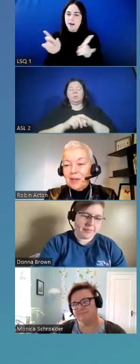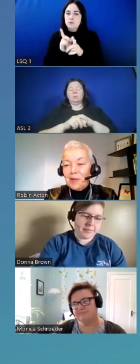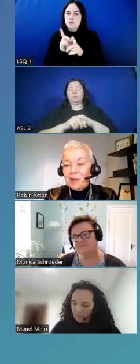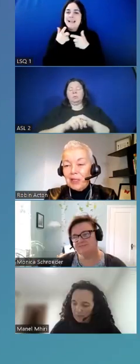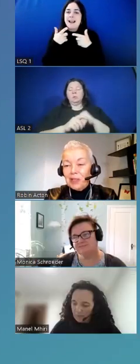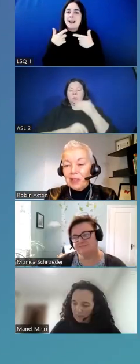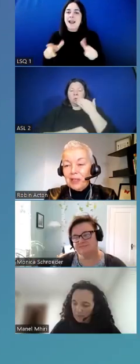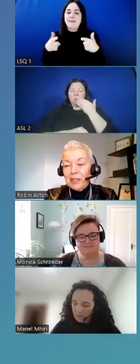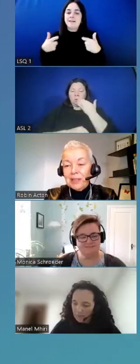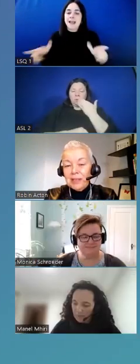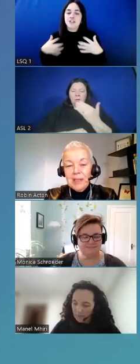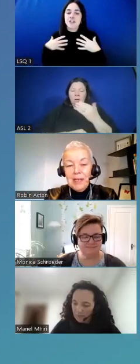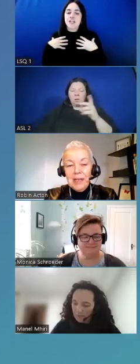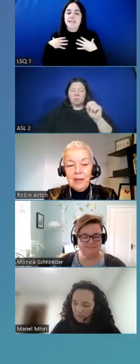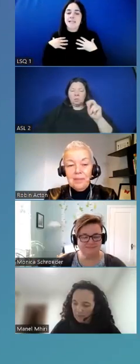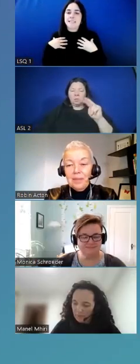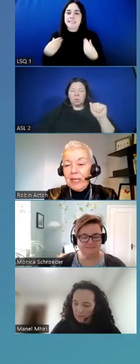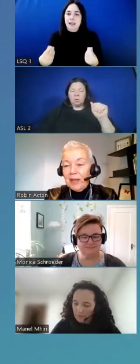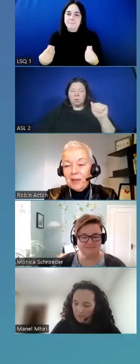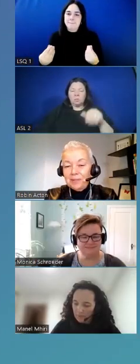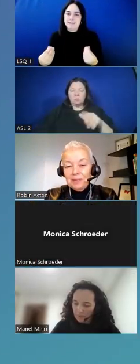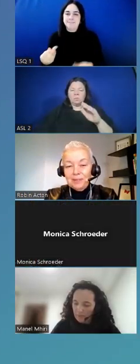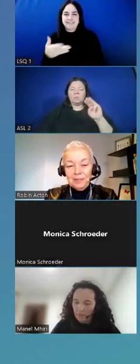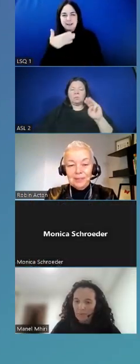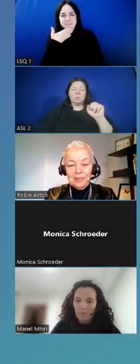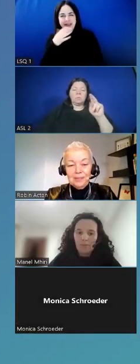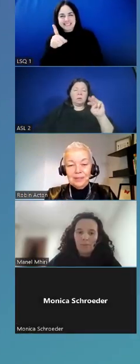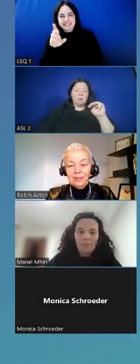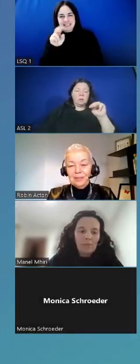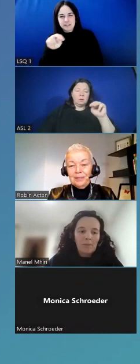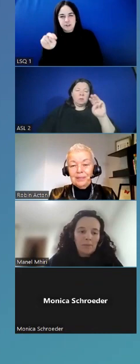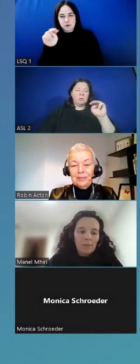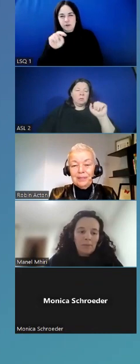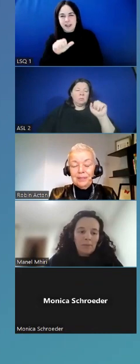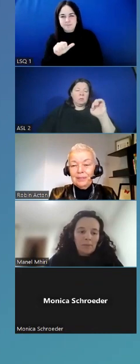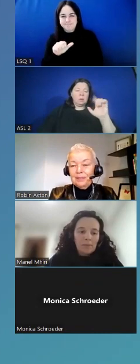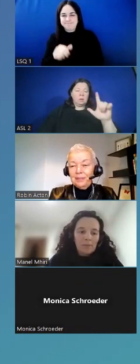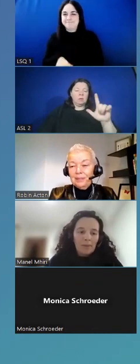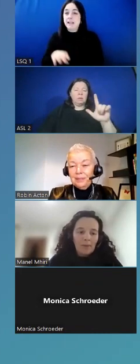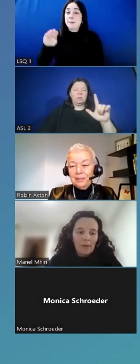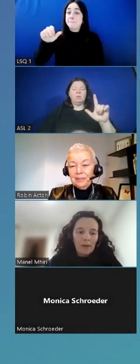Great. Thank you very much, Donna. Manel.